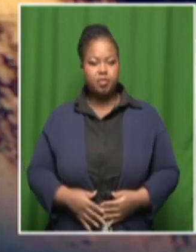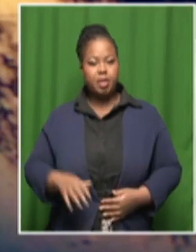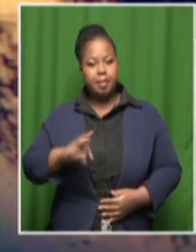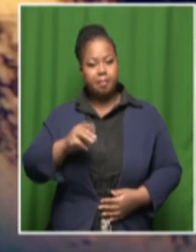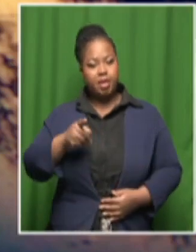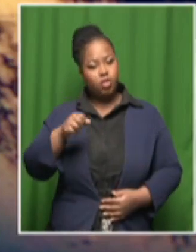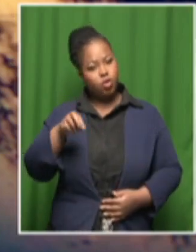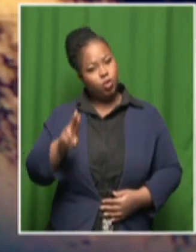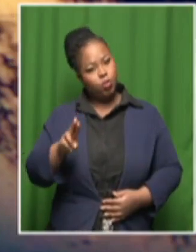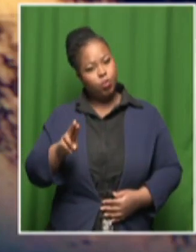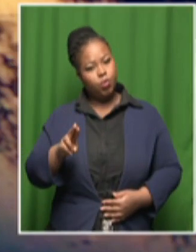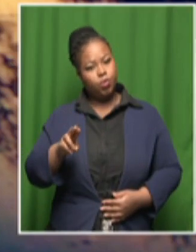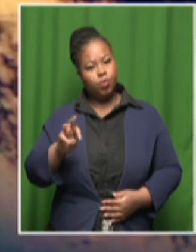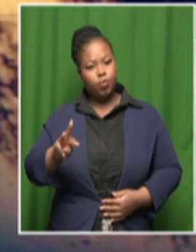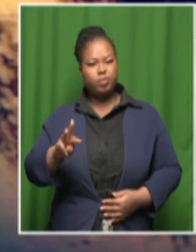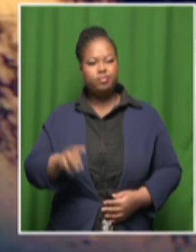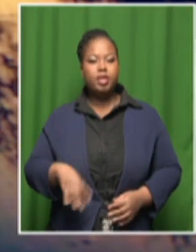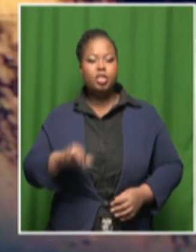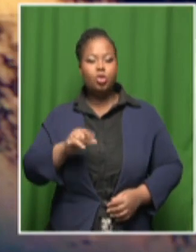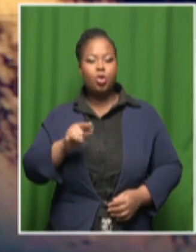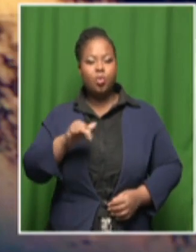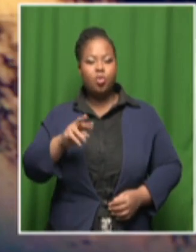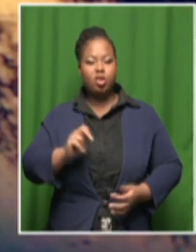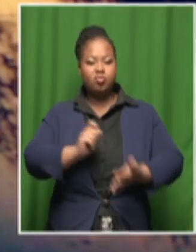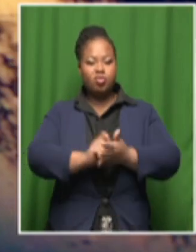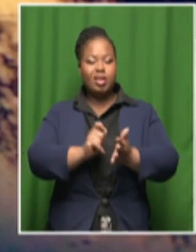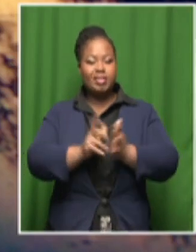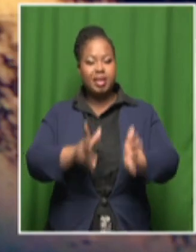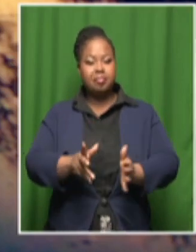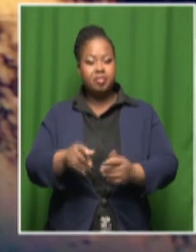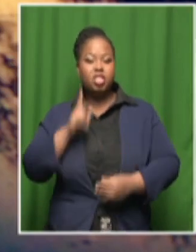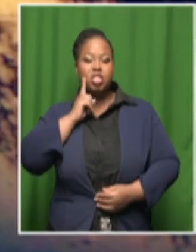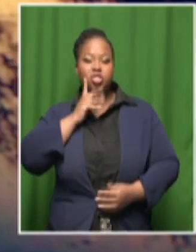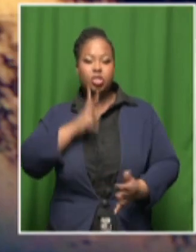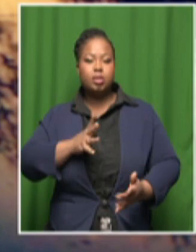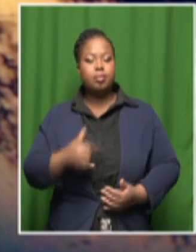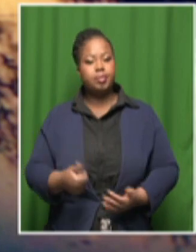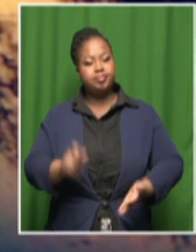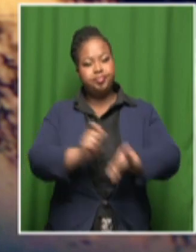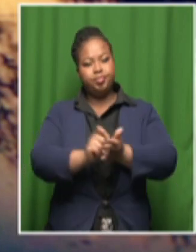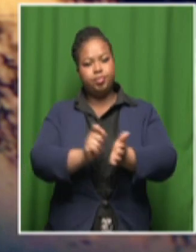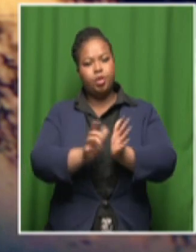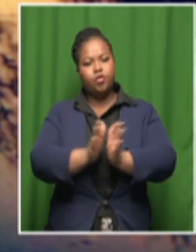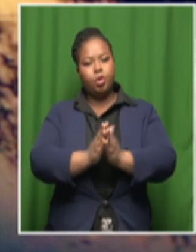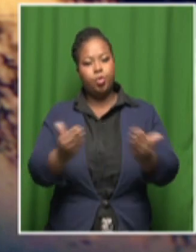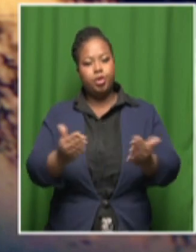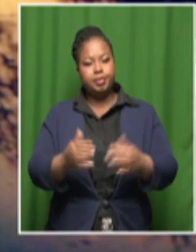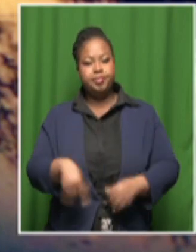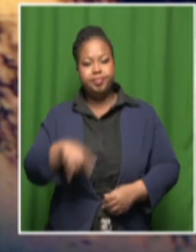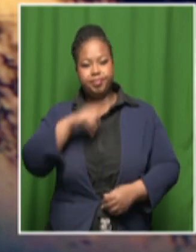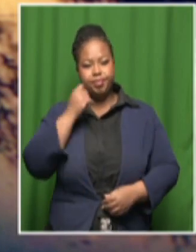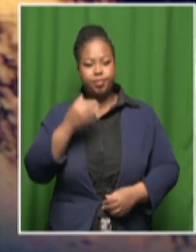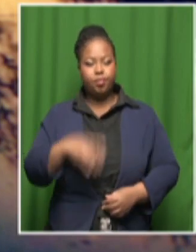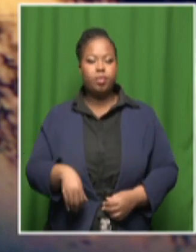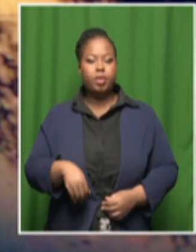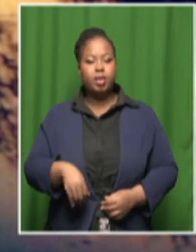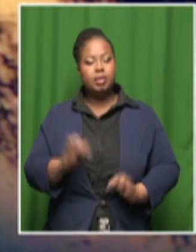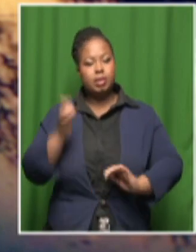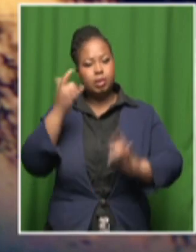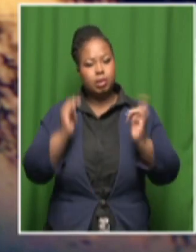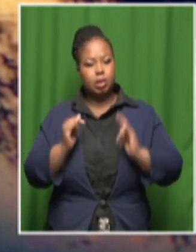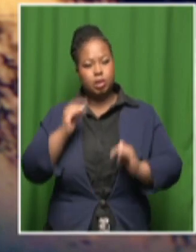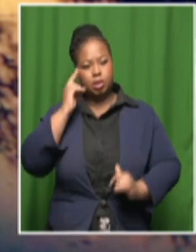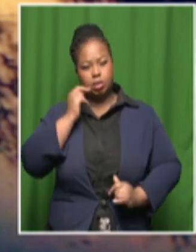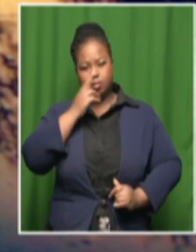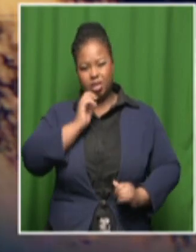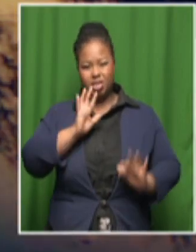Matthew Wilhelm-Solomon is a writer, editor, educator, and now author of a book he entitled The Blinded City,